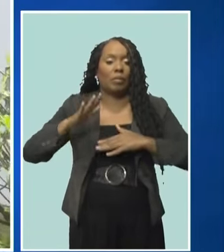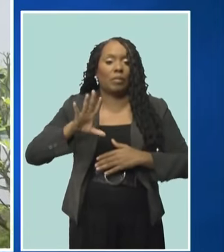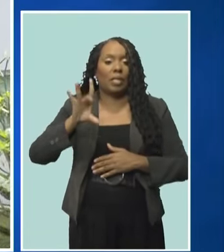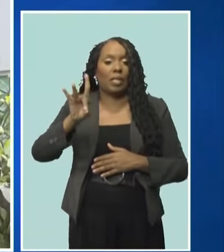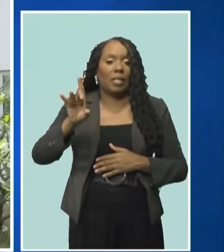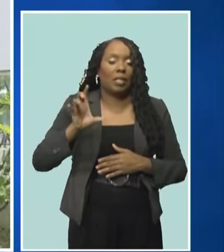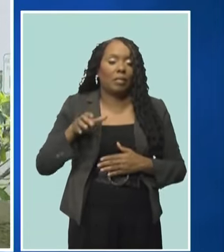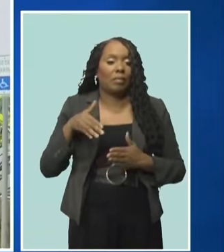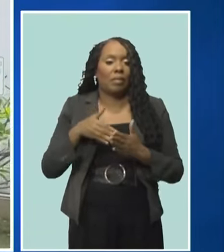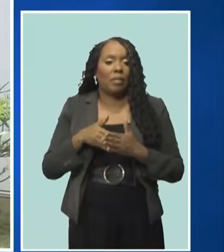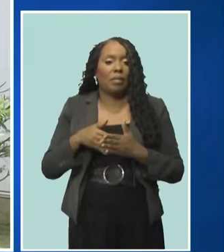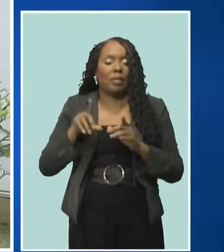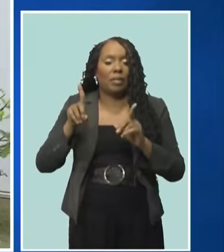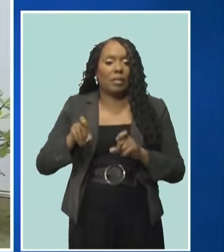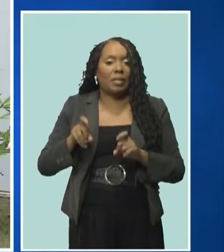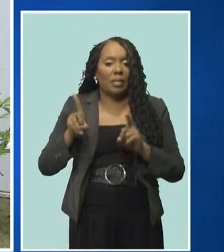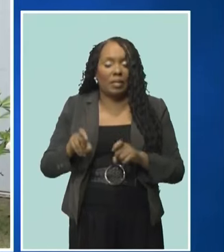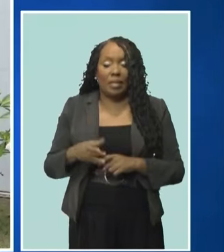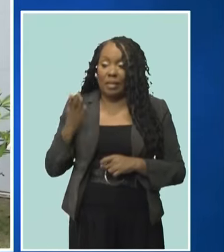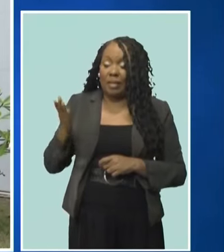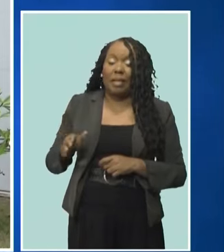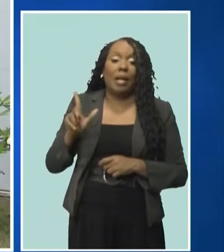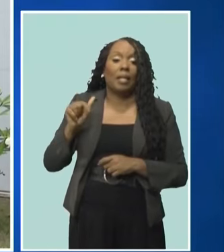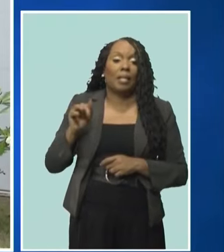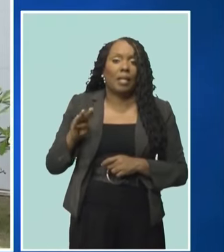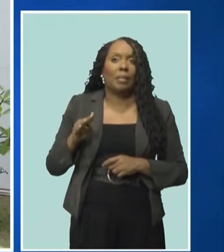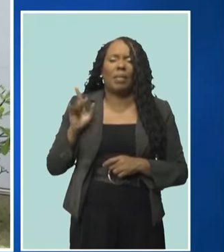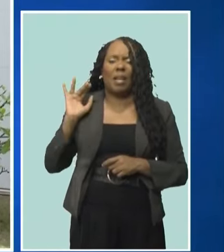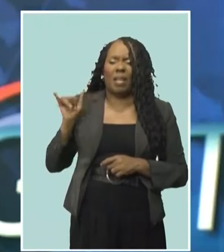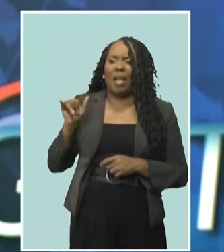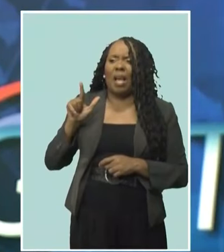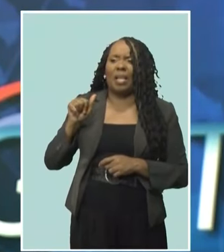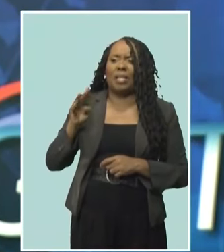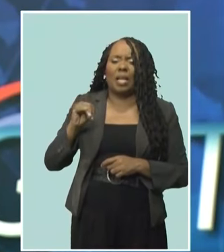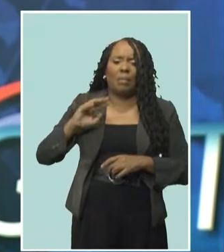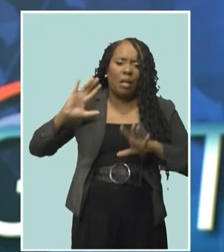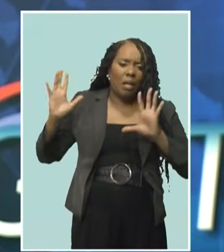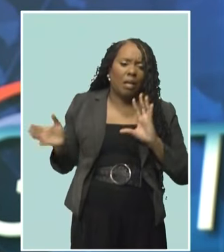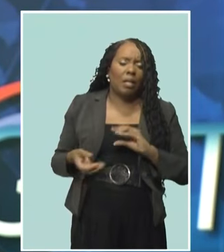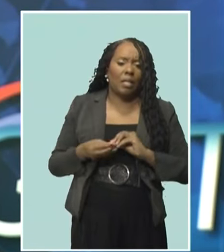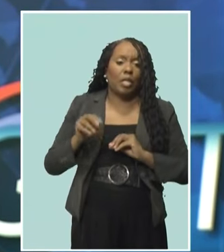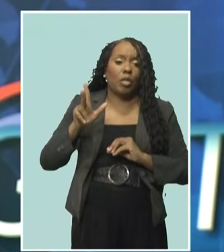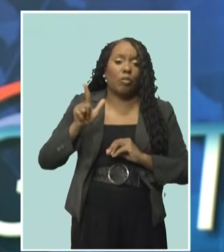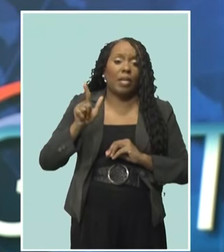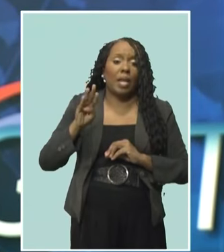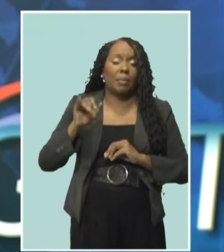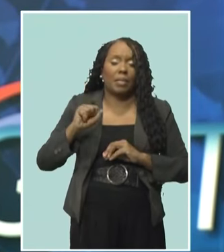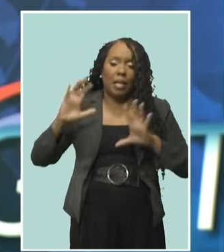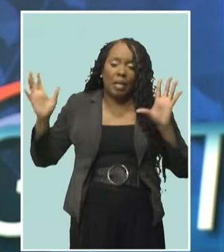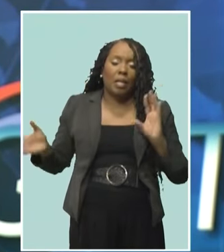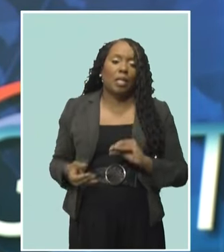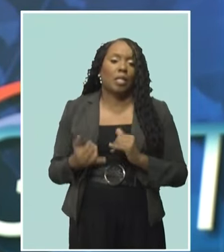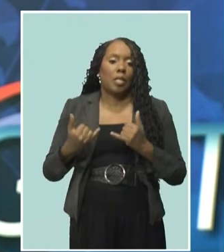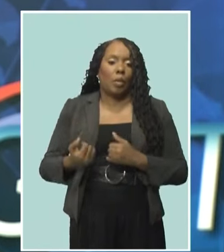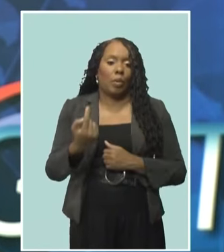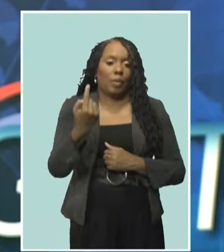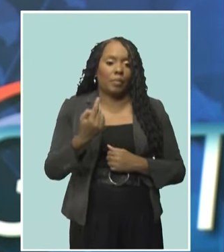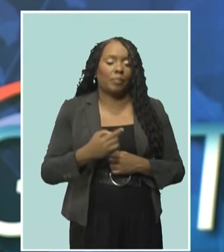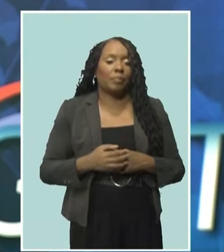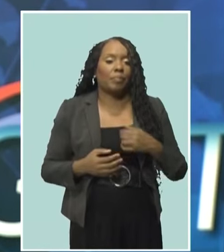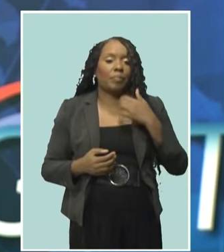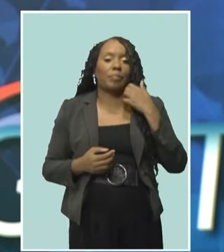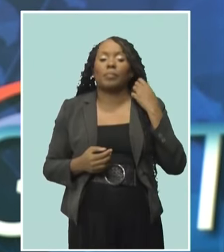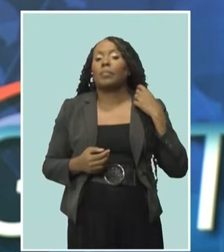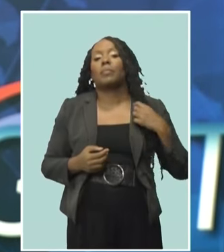tests being processed. Andrew Lowe, CBC News. Outgoing Chief Justice Sir Patterson Cheltenham